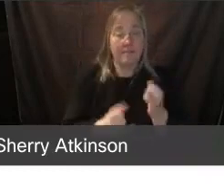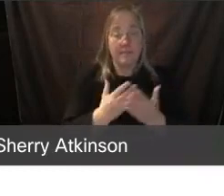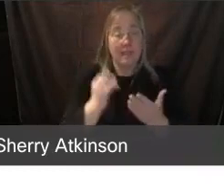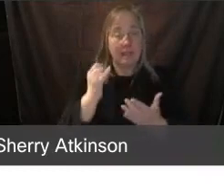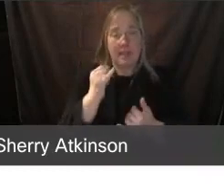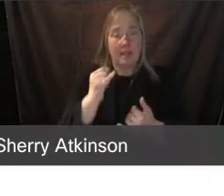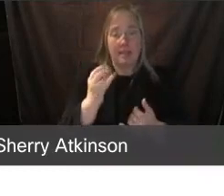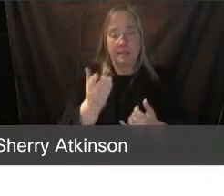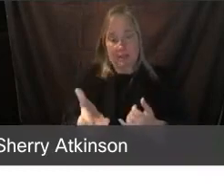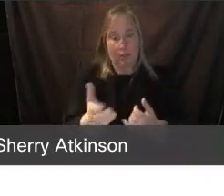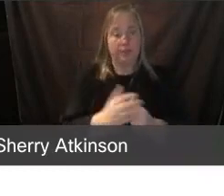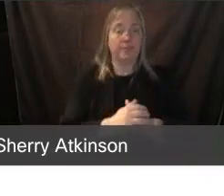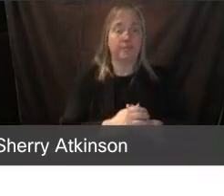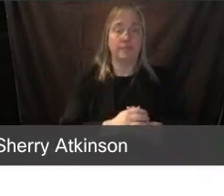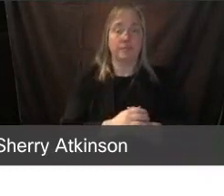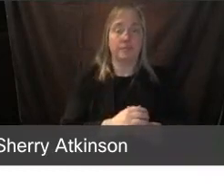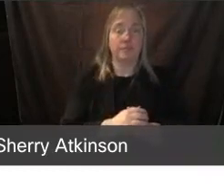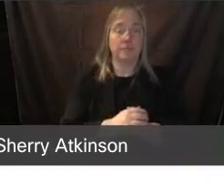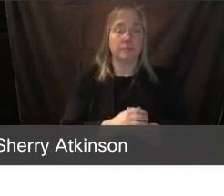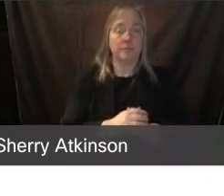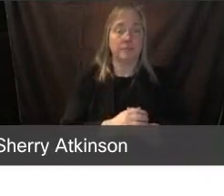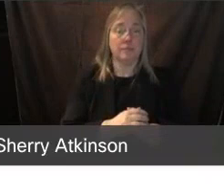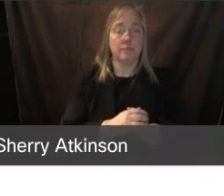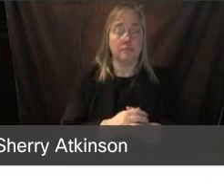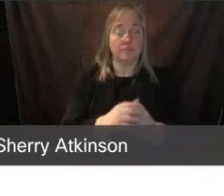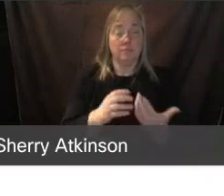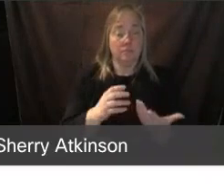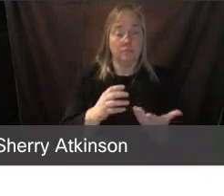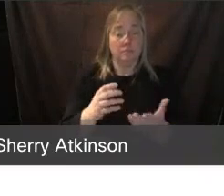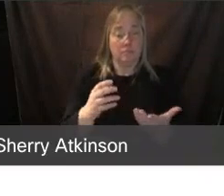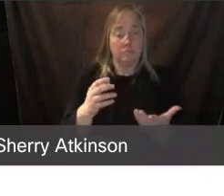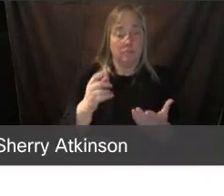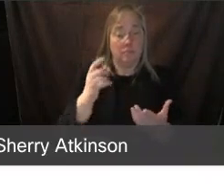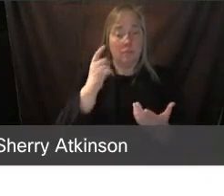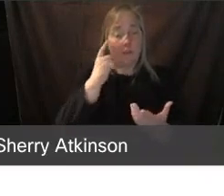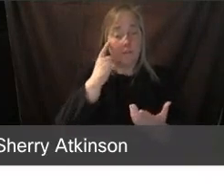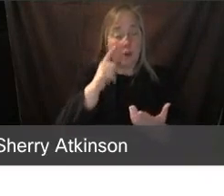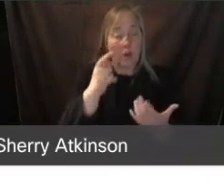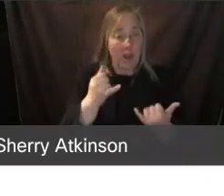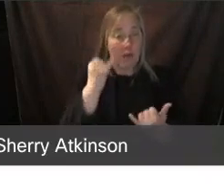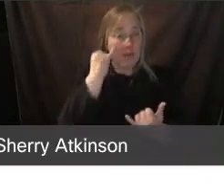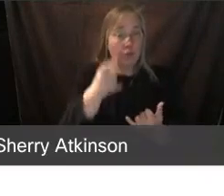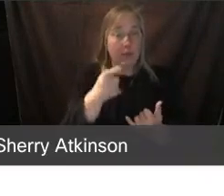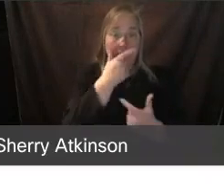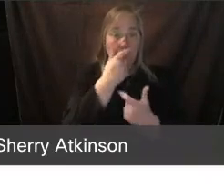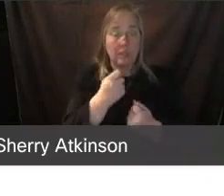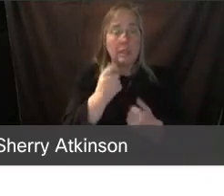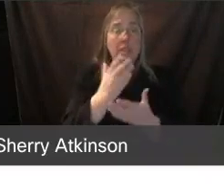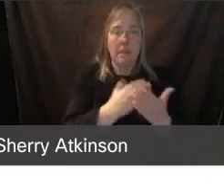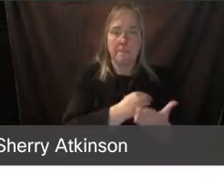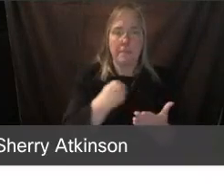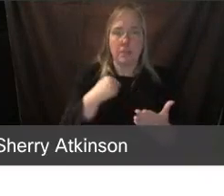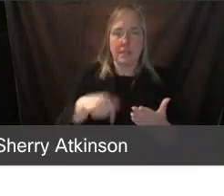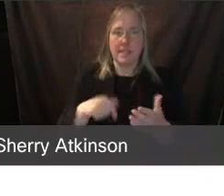slide. In the interim, if you are interested, I know we have some members of this committee that are